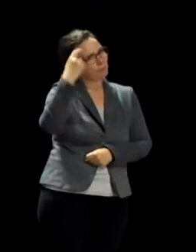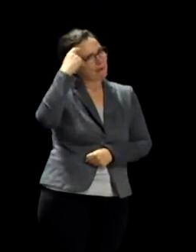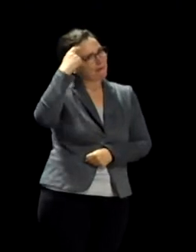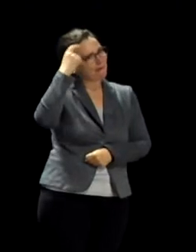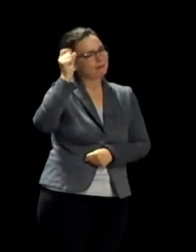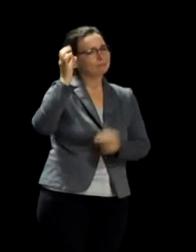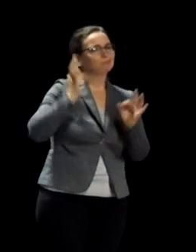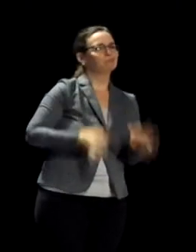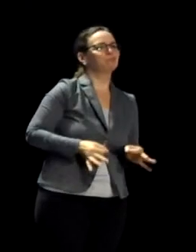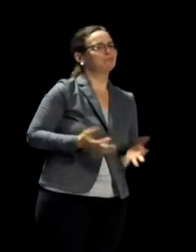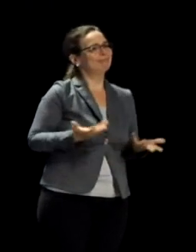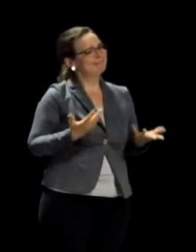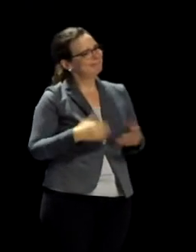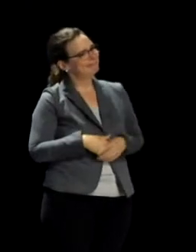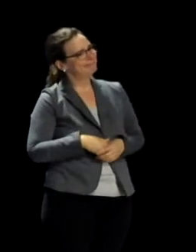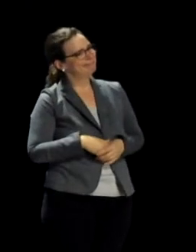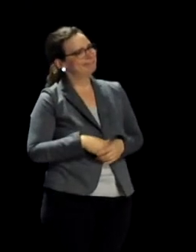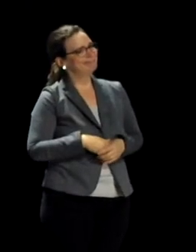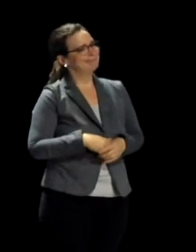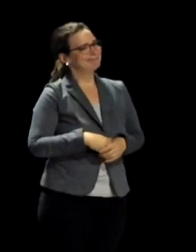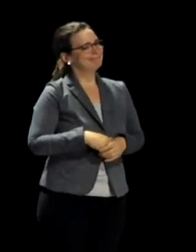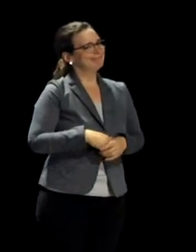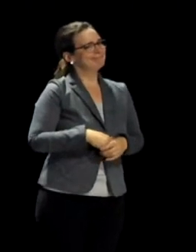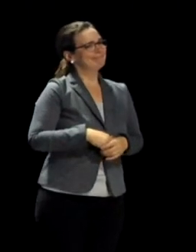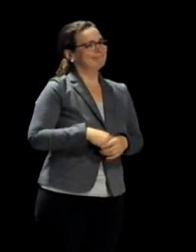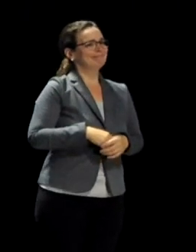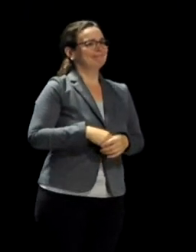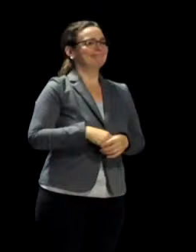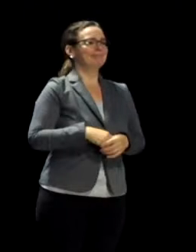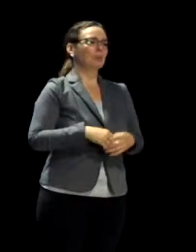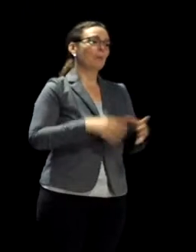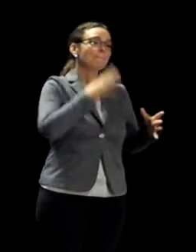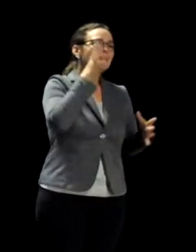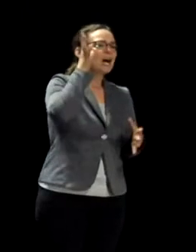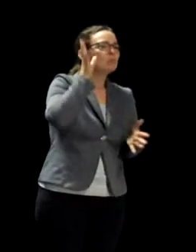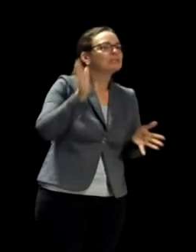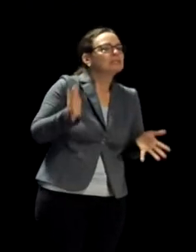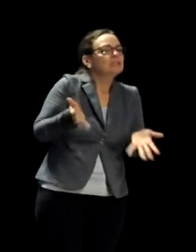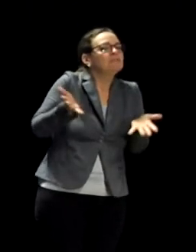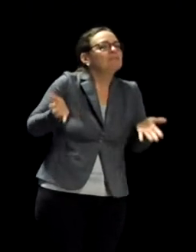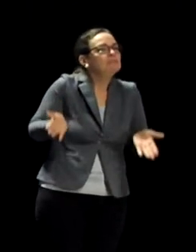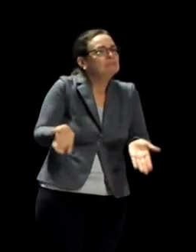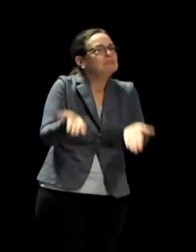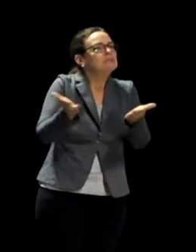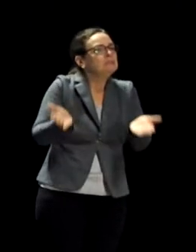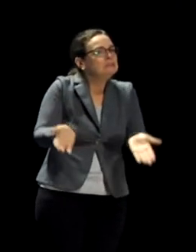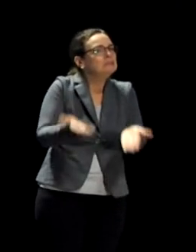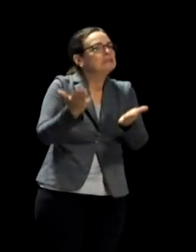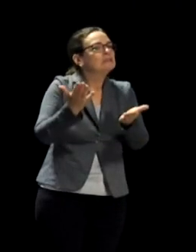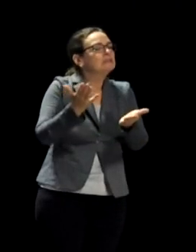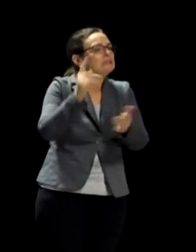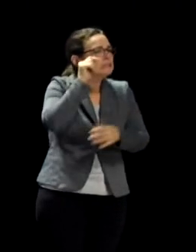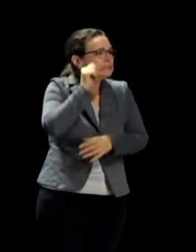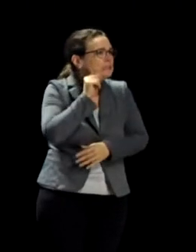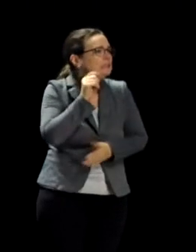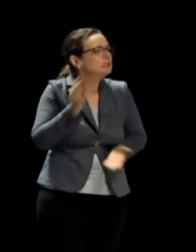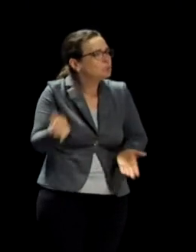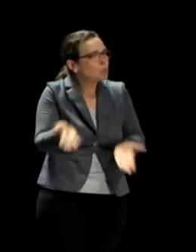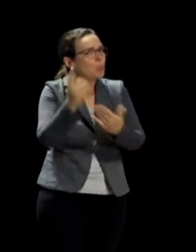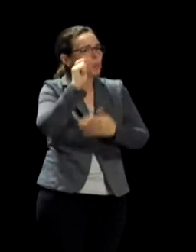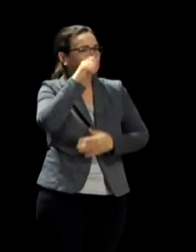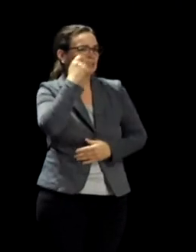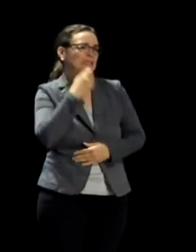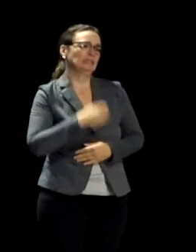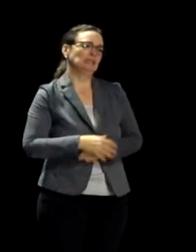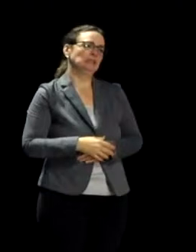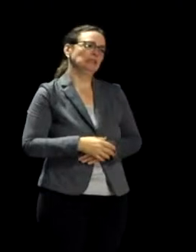this is about them getting in front of this so their lives aren't disrupted in in a month from now when they have to go back to